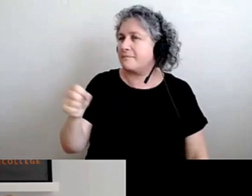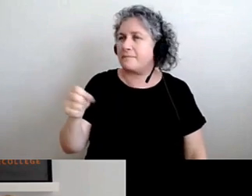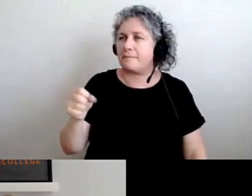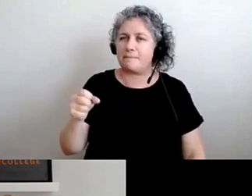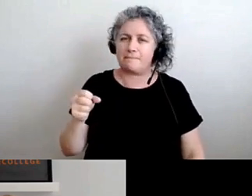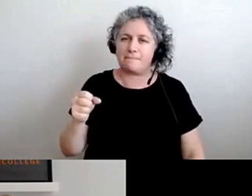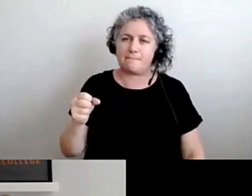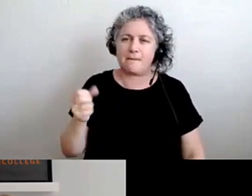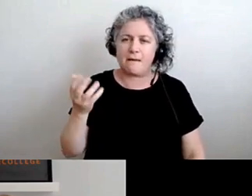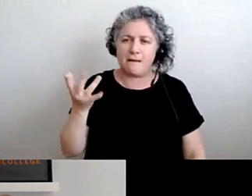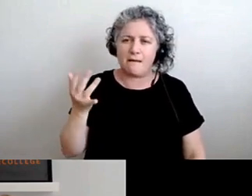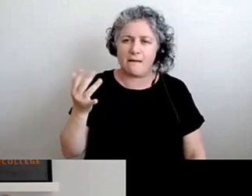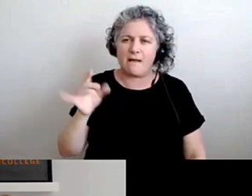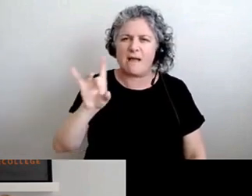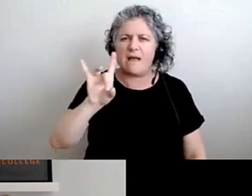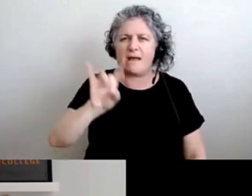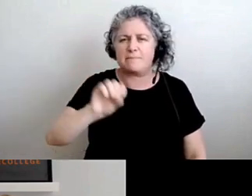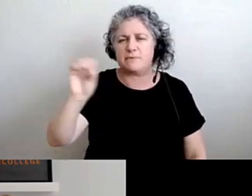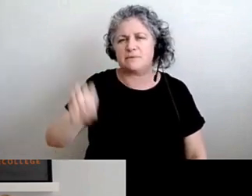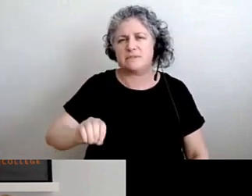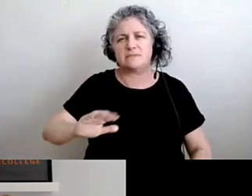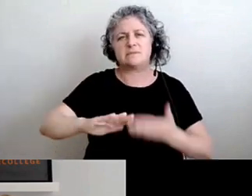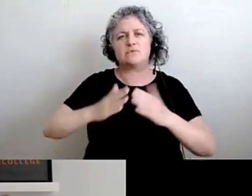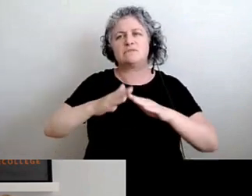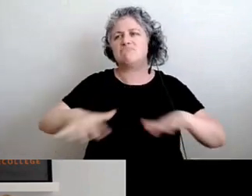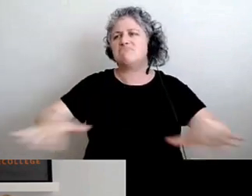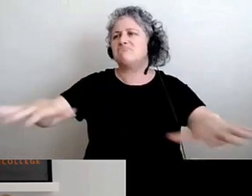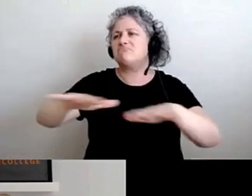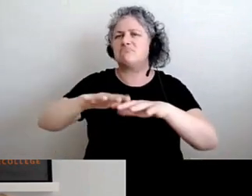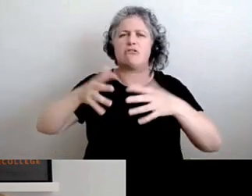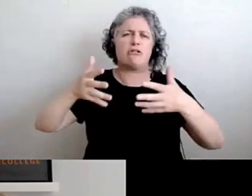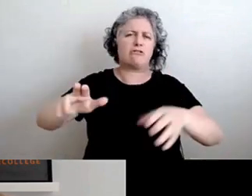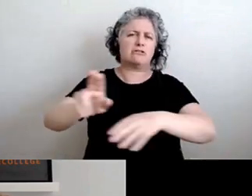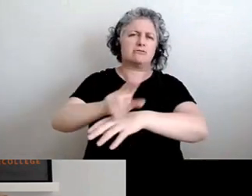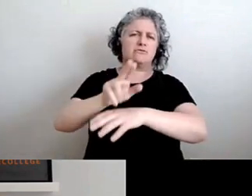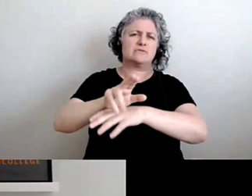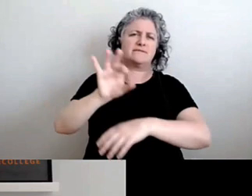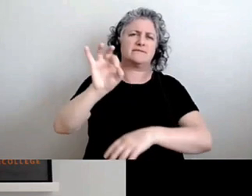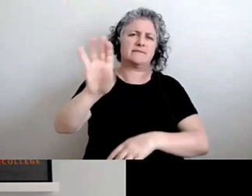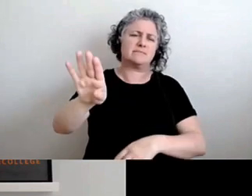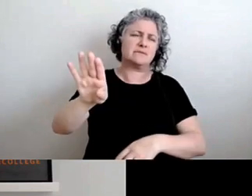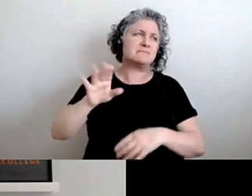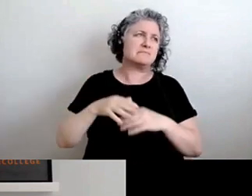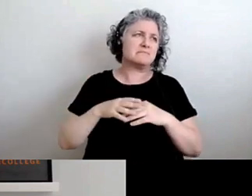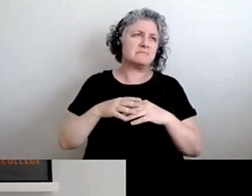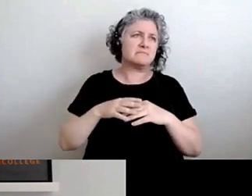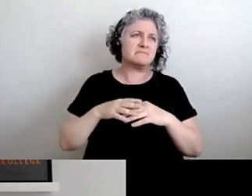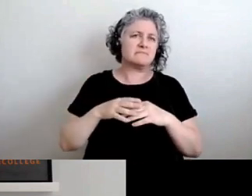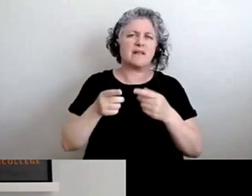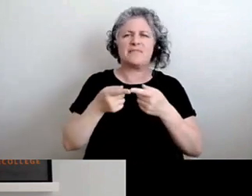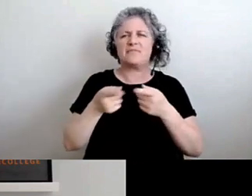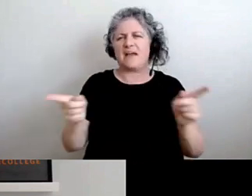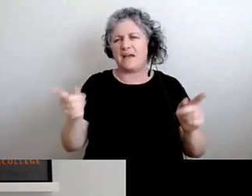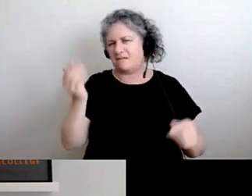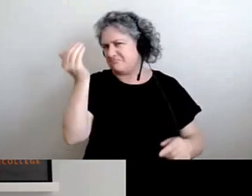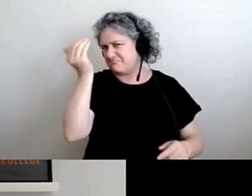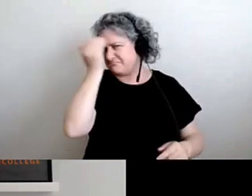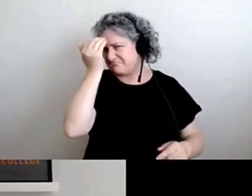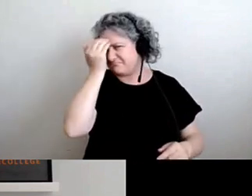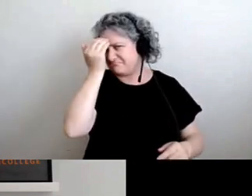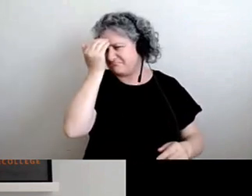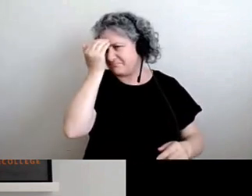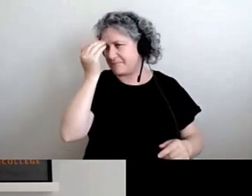well, because 80% of the community is using Facebook already, they kind of know. We have in